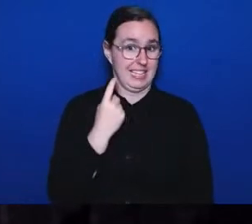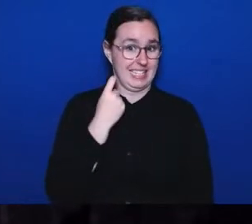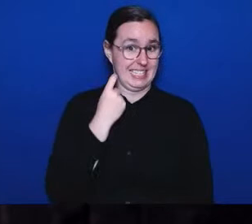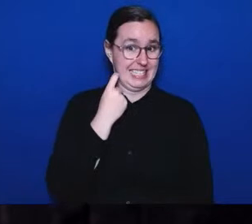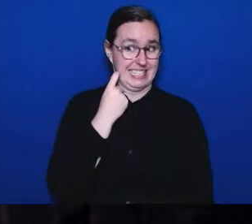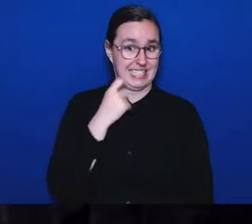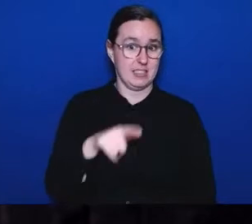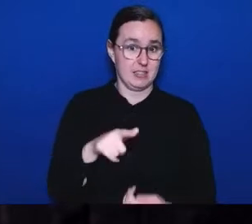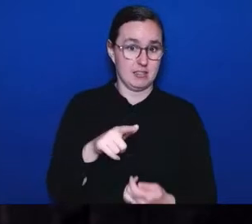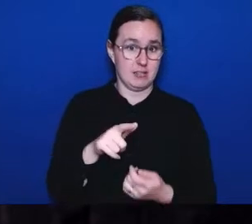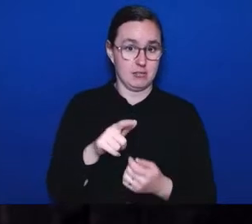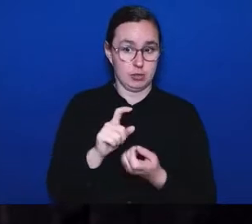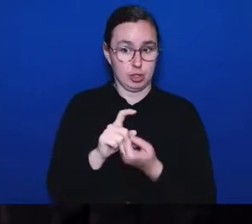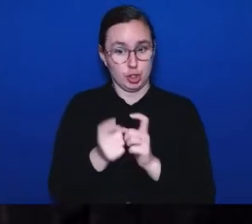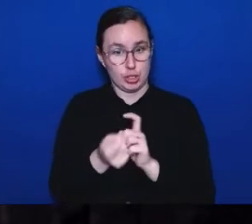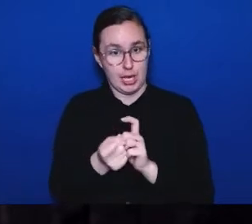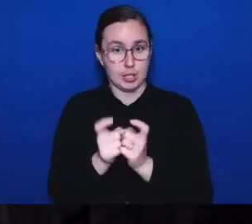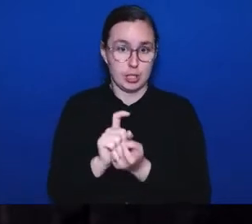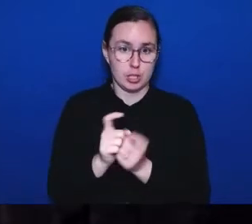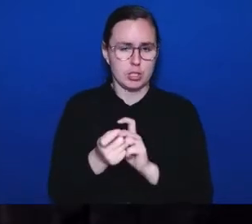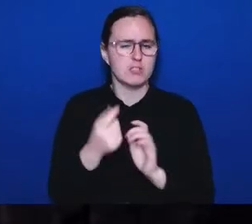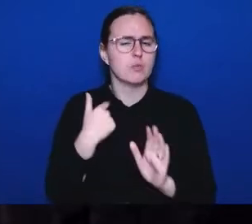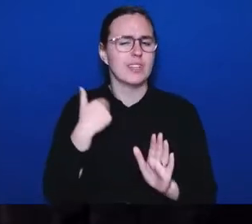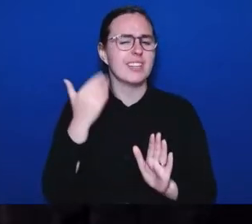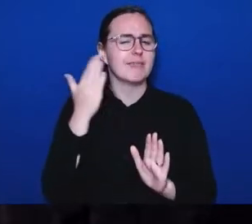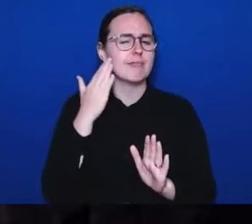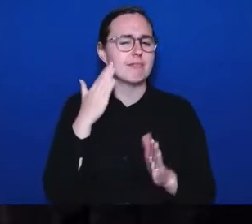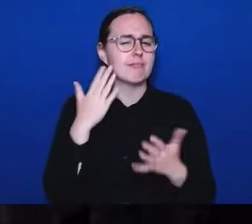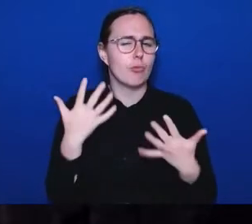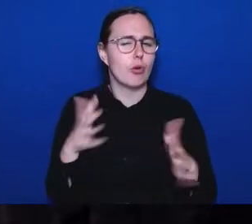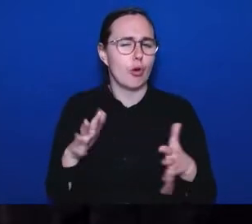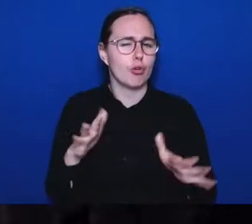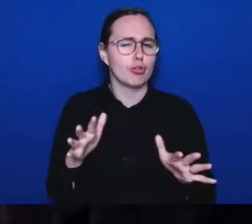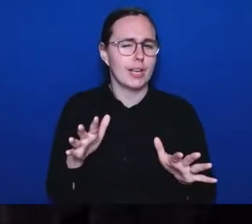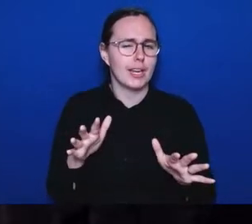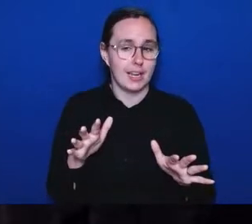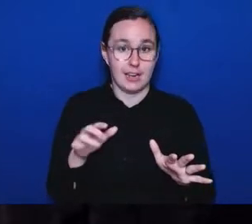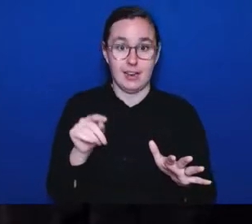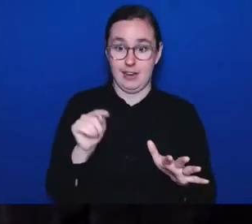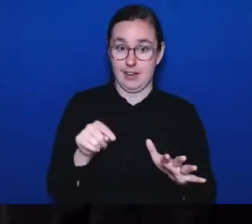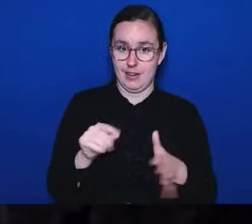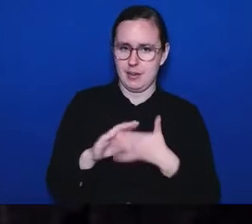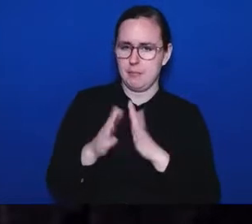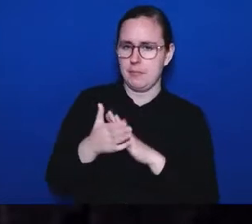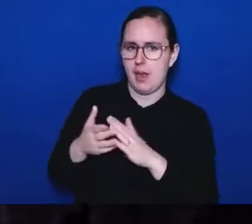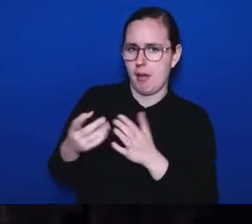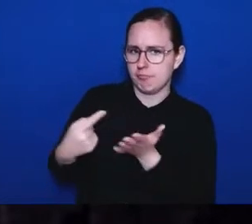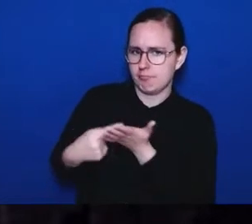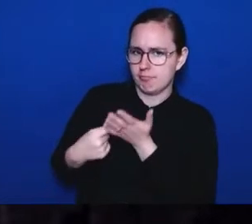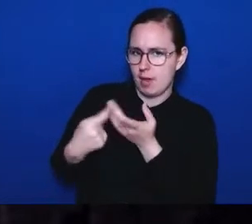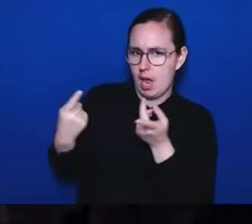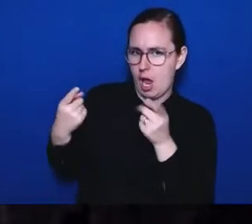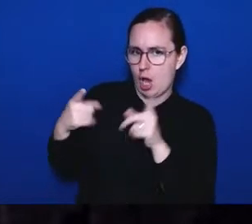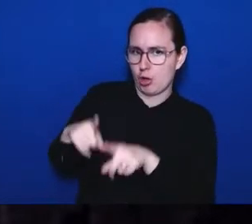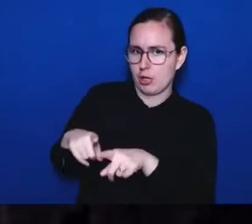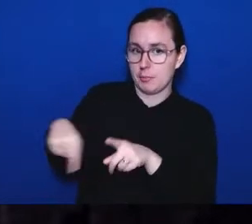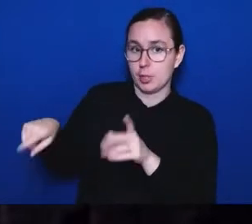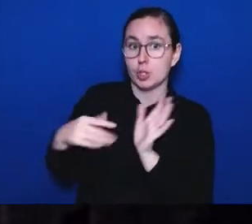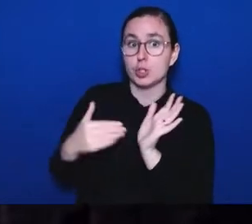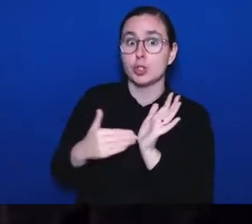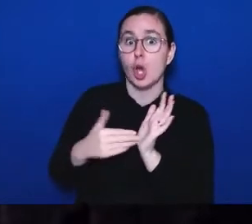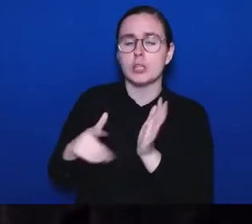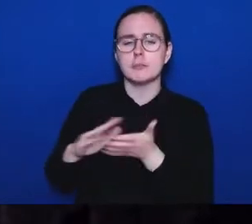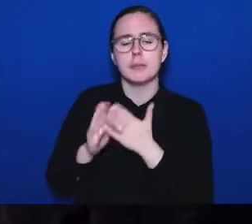that these new arrangements are going to increase the attractiveness of family medicine and of family practice and of full service family